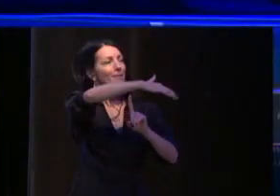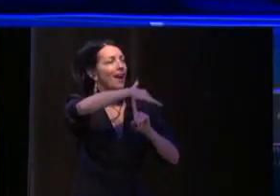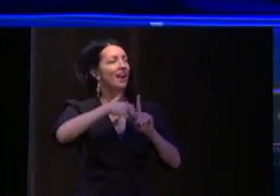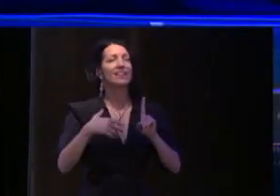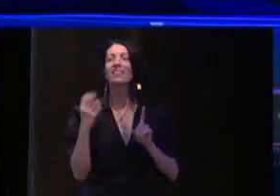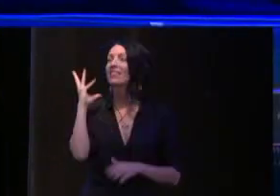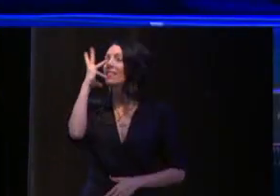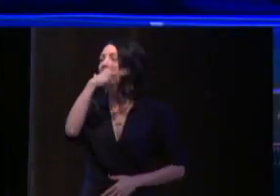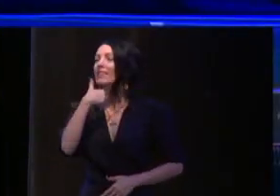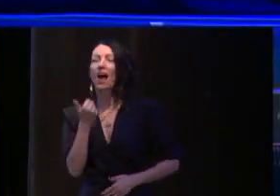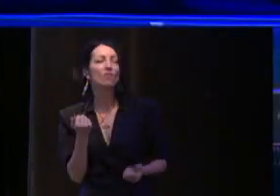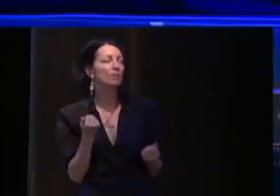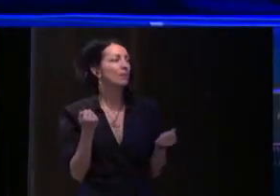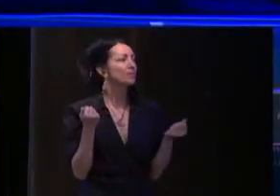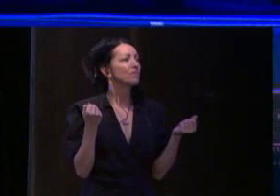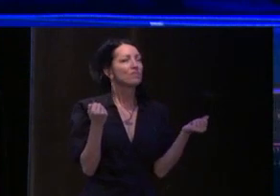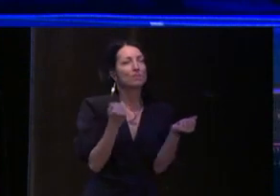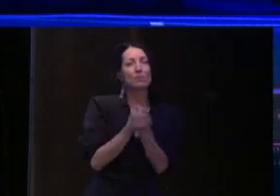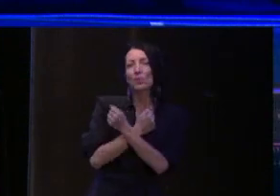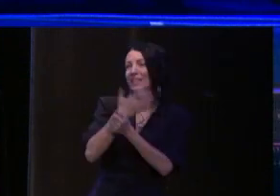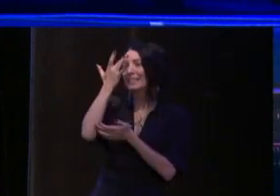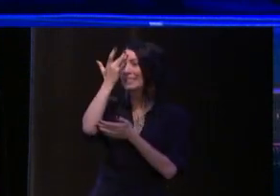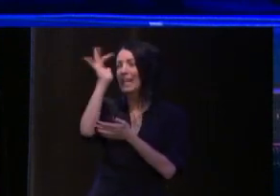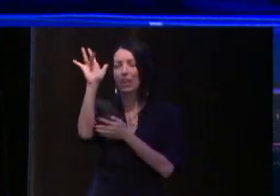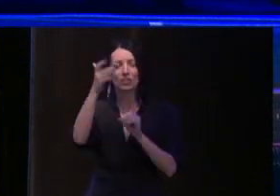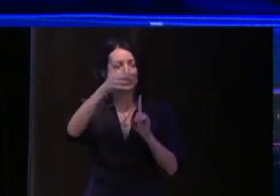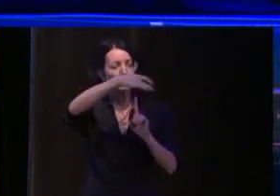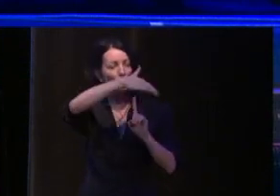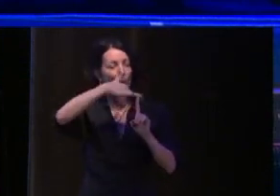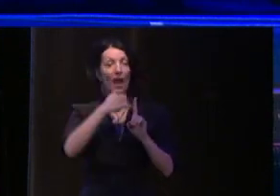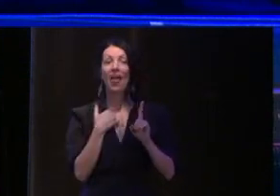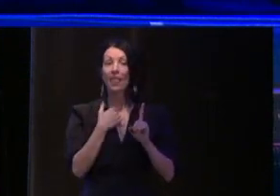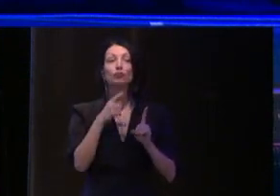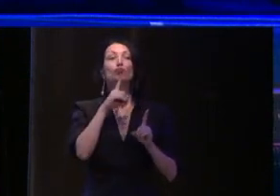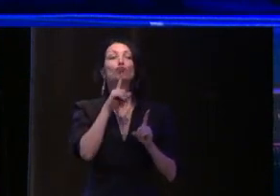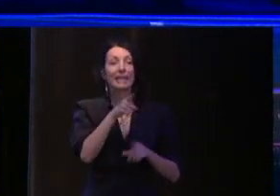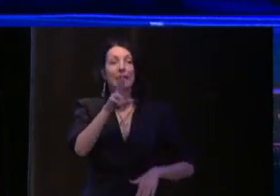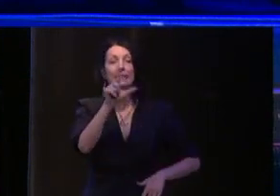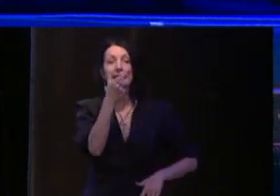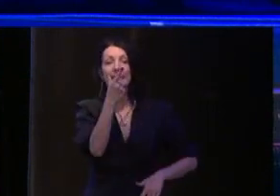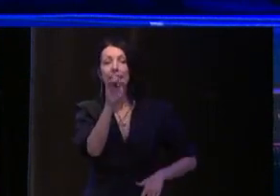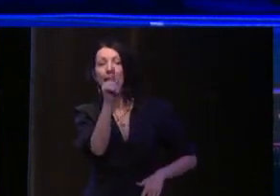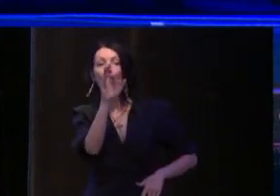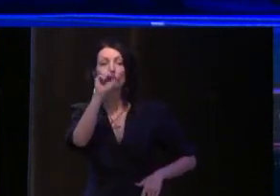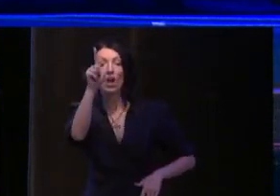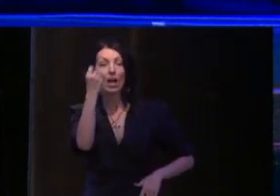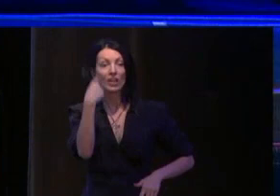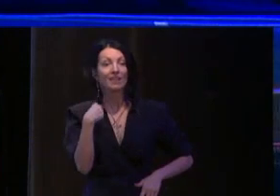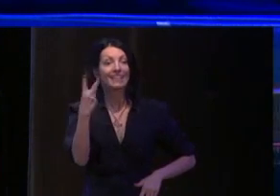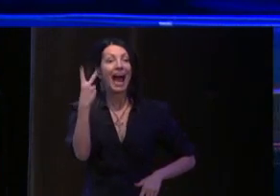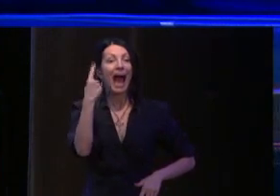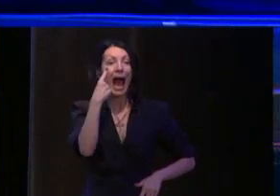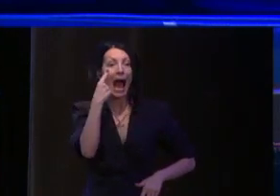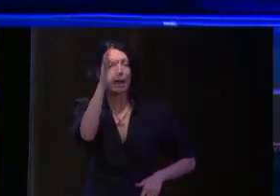beauty and intelligence. And then there is the literal understanding that when the eye is single, the body shall be full of light.